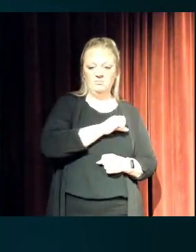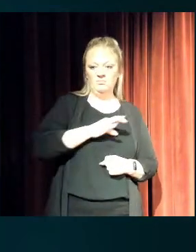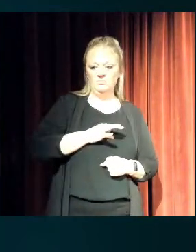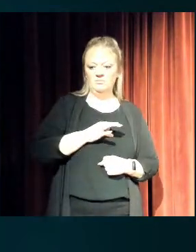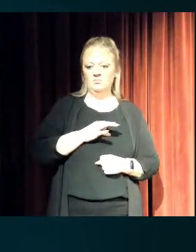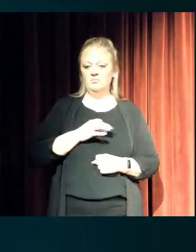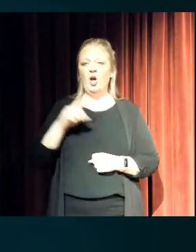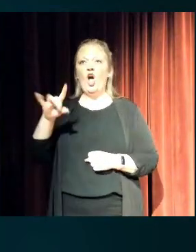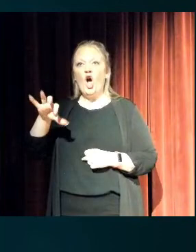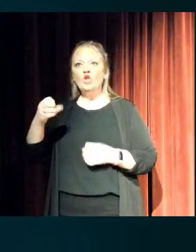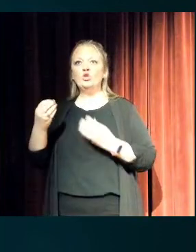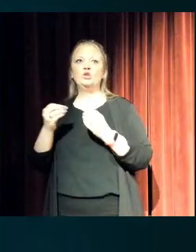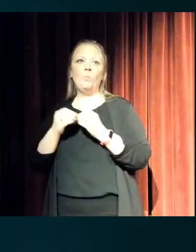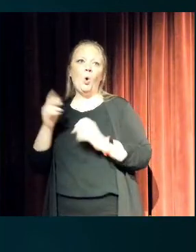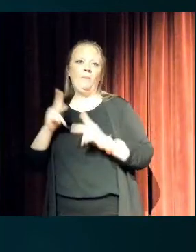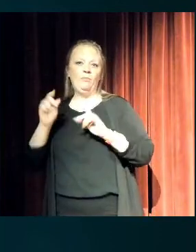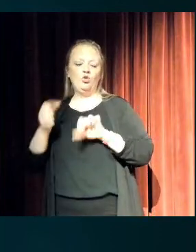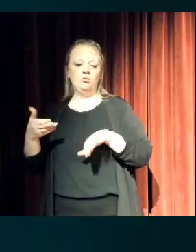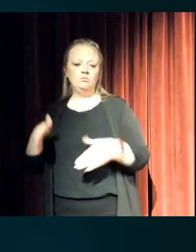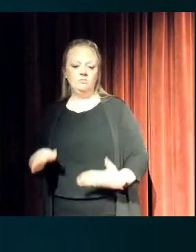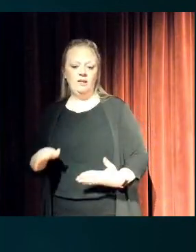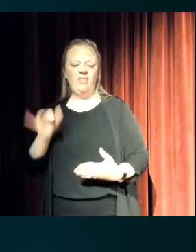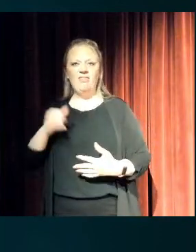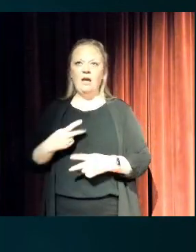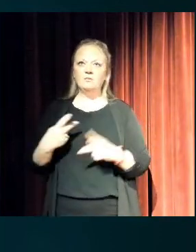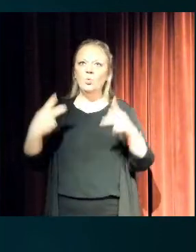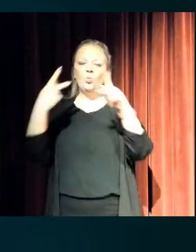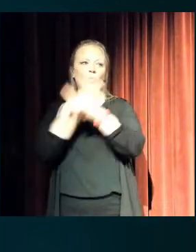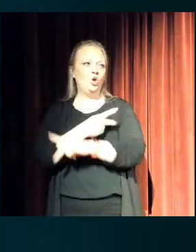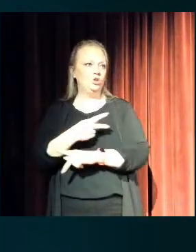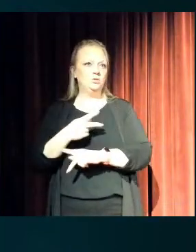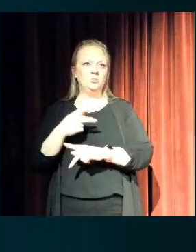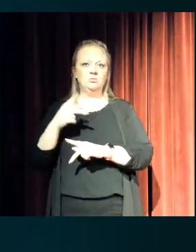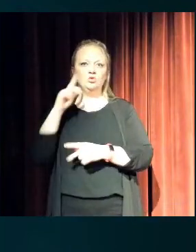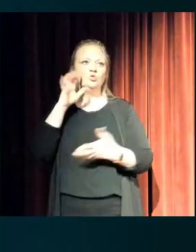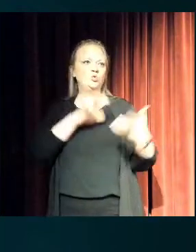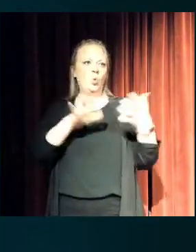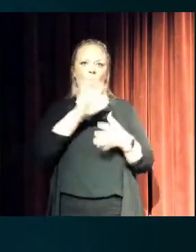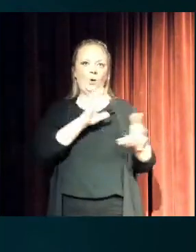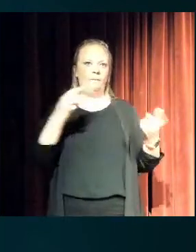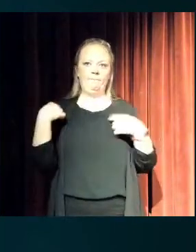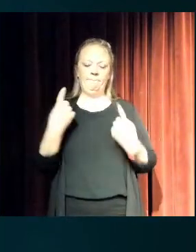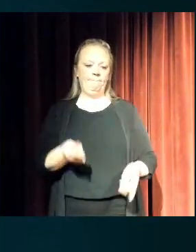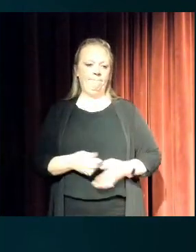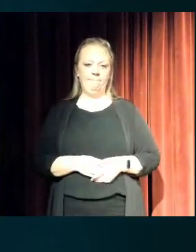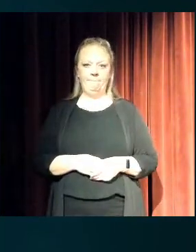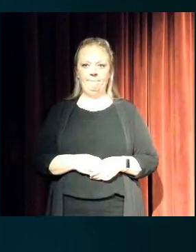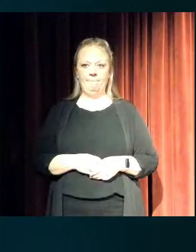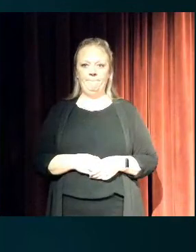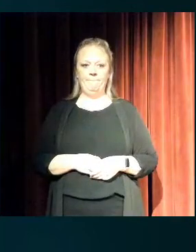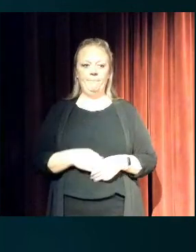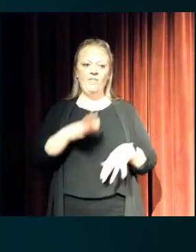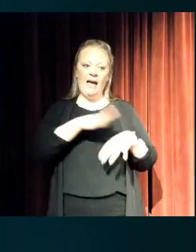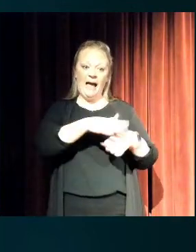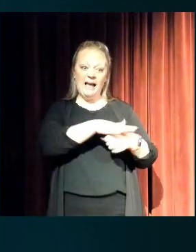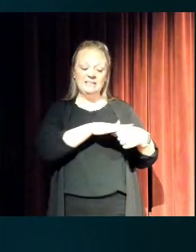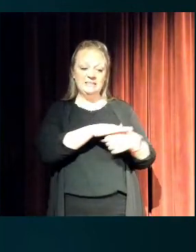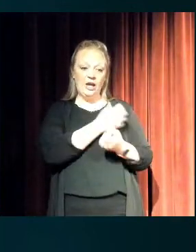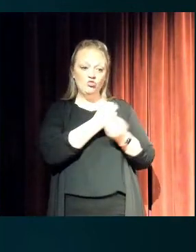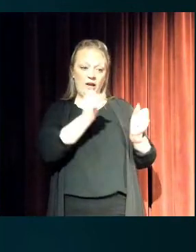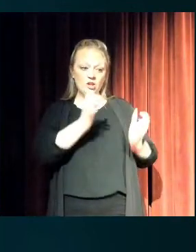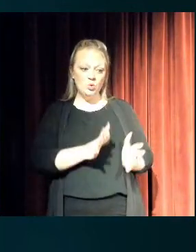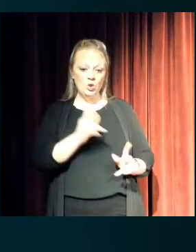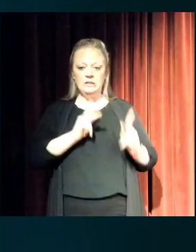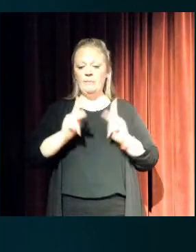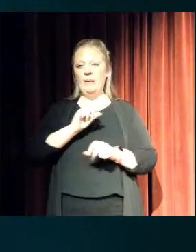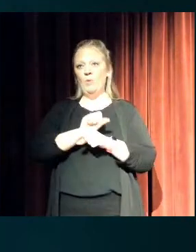in one of the worst winter storms our nation has ever seen. Whether it was the on-site rescuers, the people working